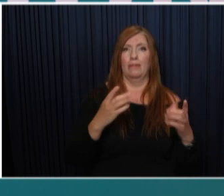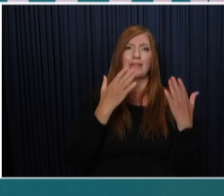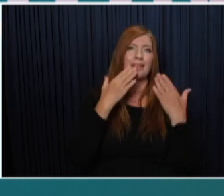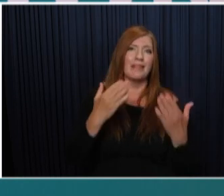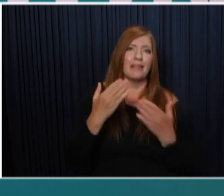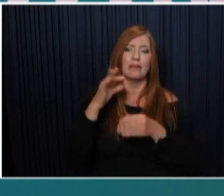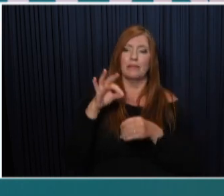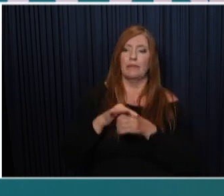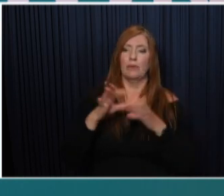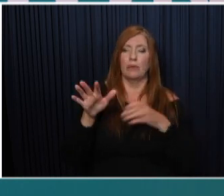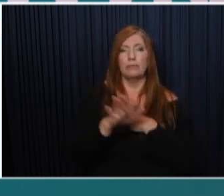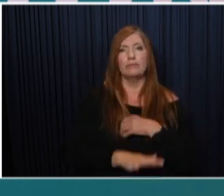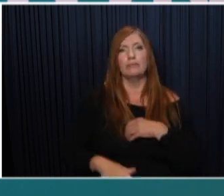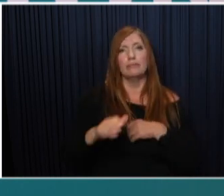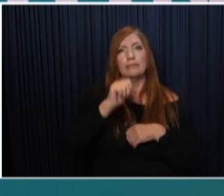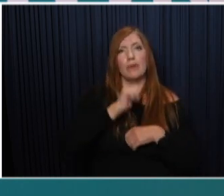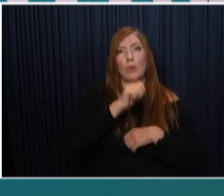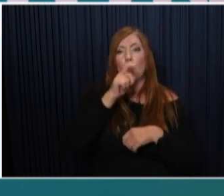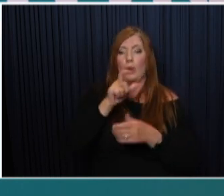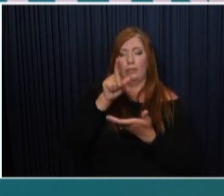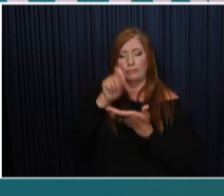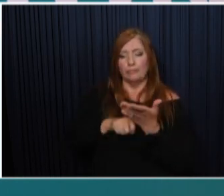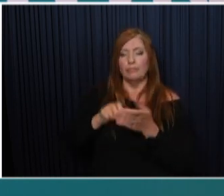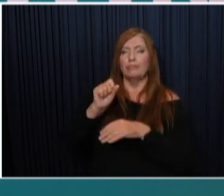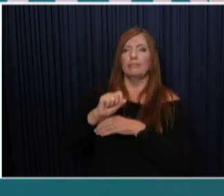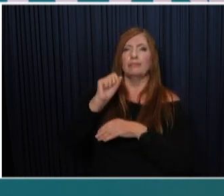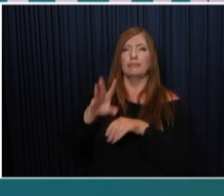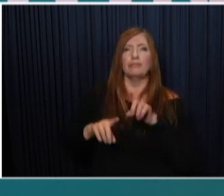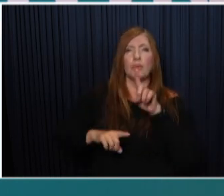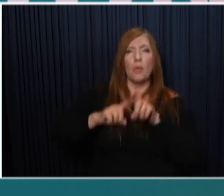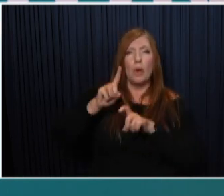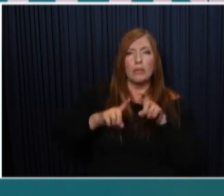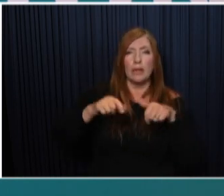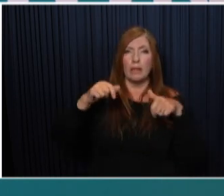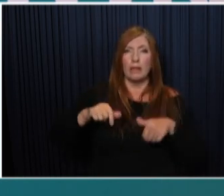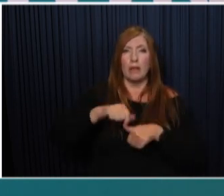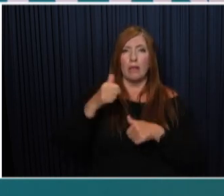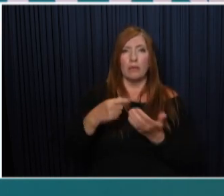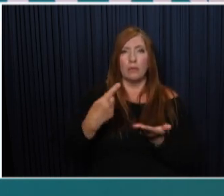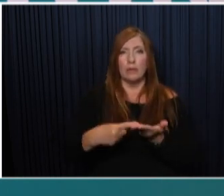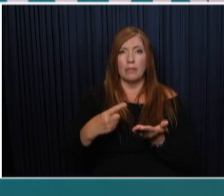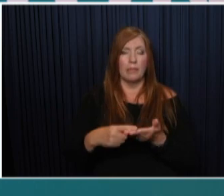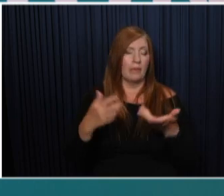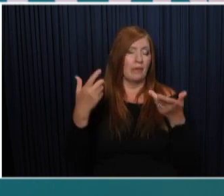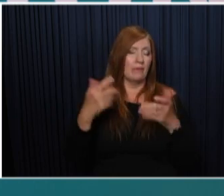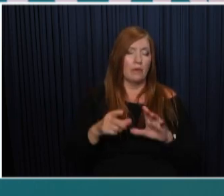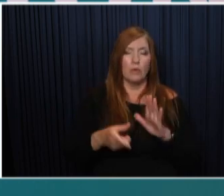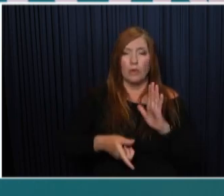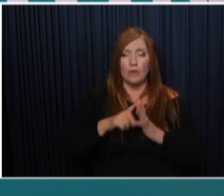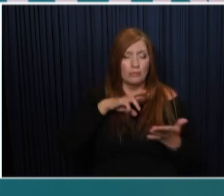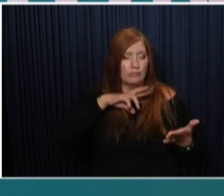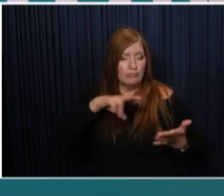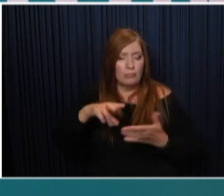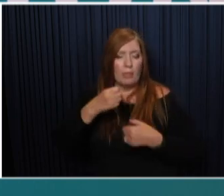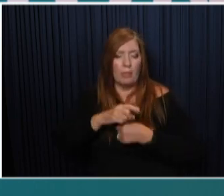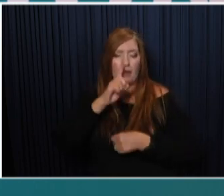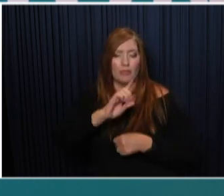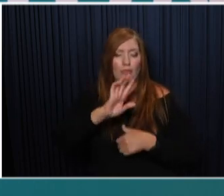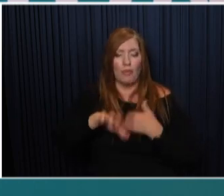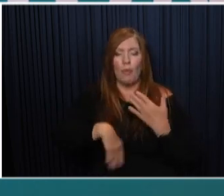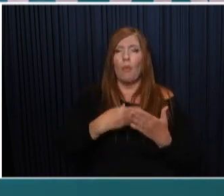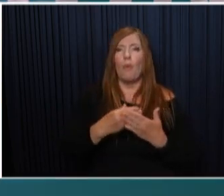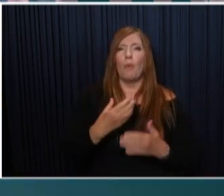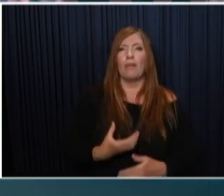all across Arizona who submitted questions for this and other debates. We've reviewed all of them to make sure every voice is heard. Now,